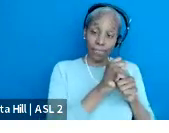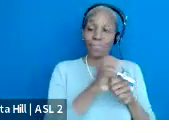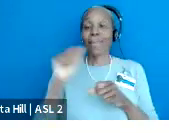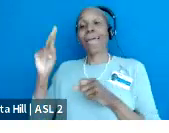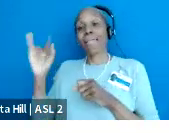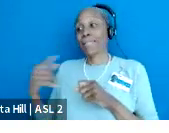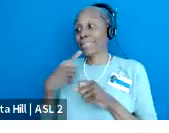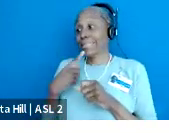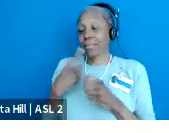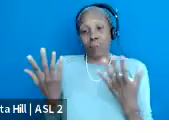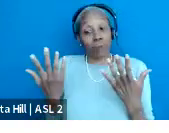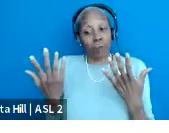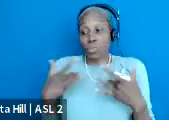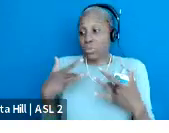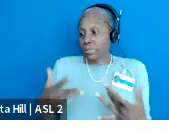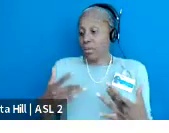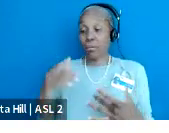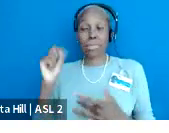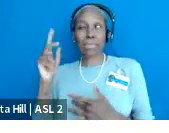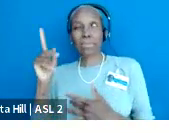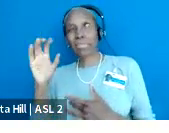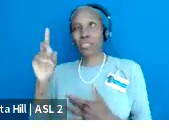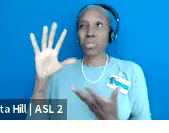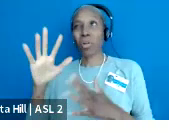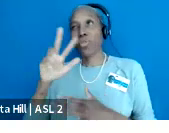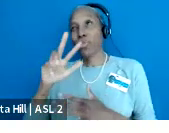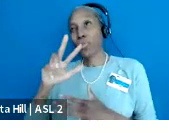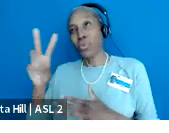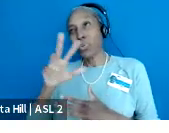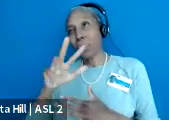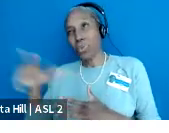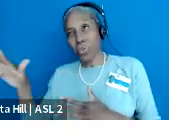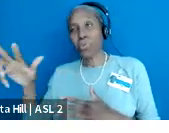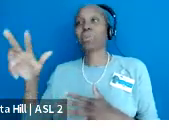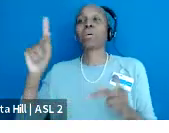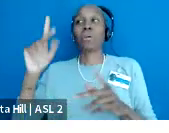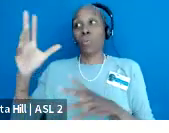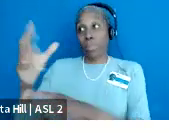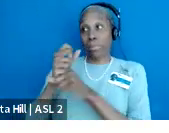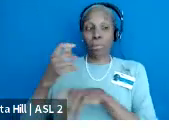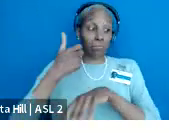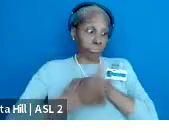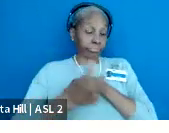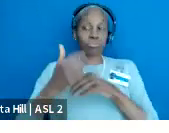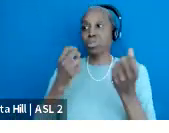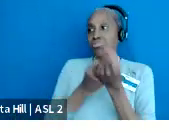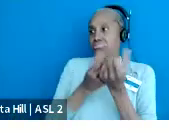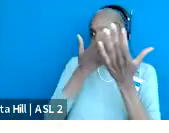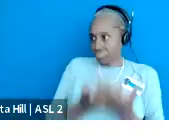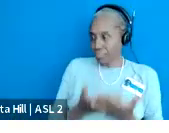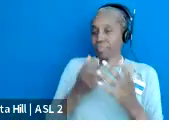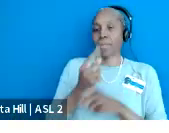Anthony said, we tend to substantiate around 32-33% of the allegations that we receive each